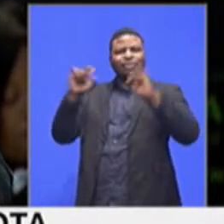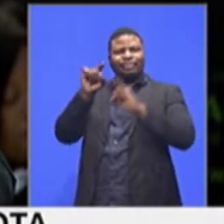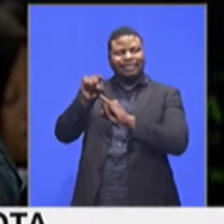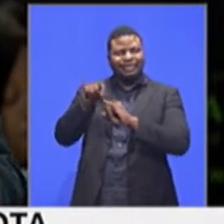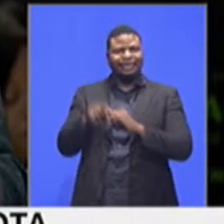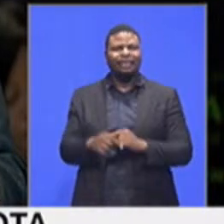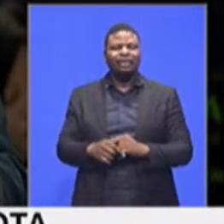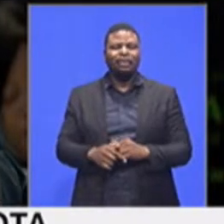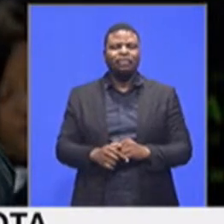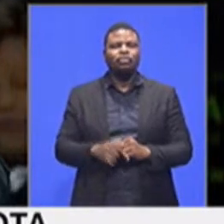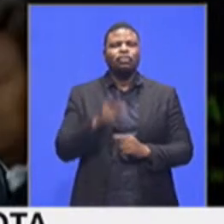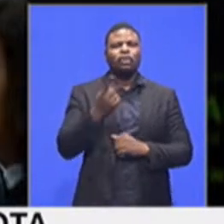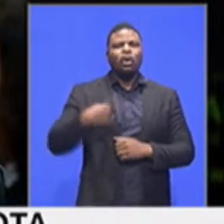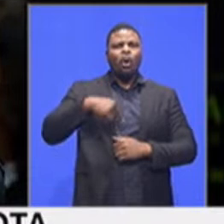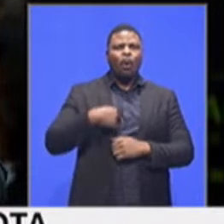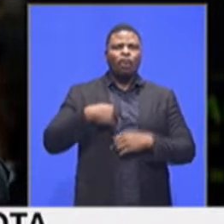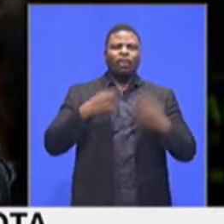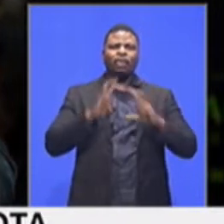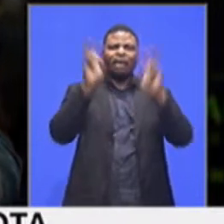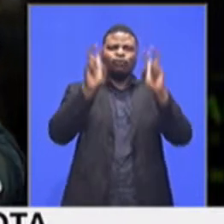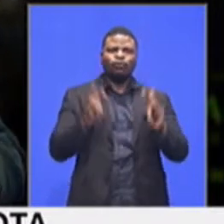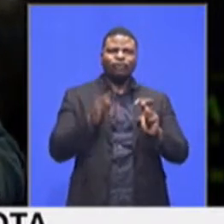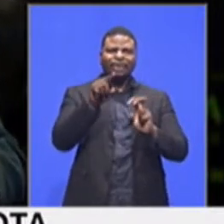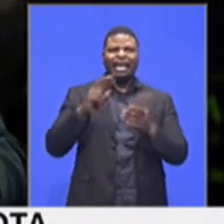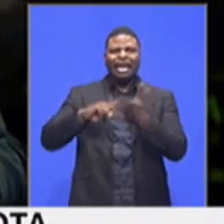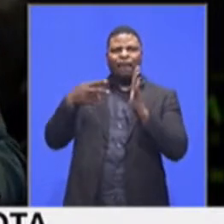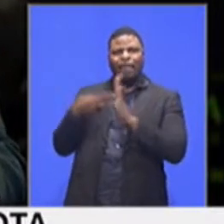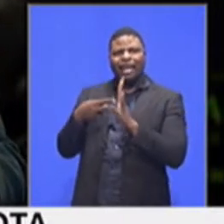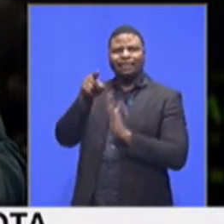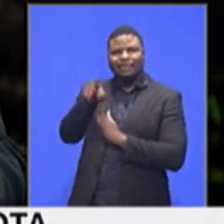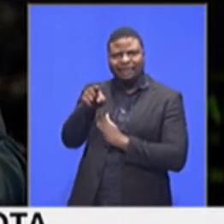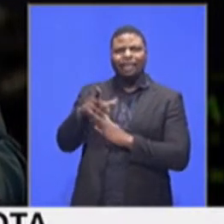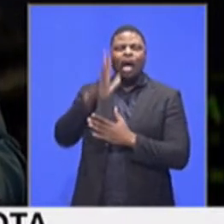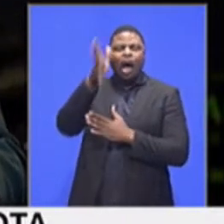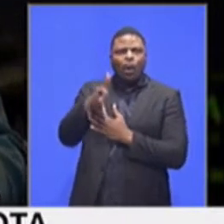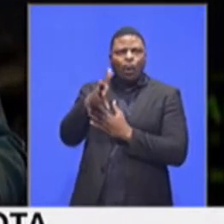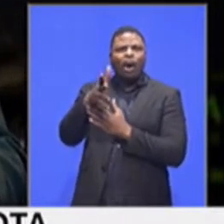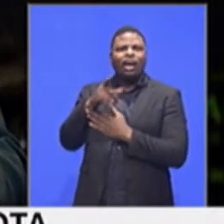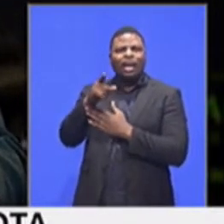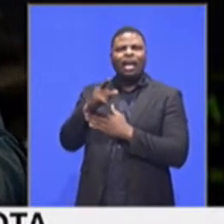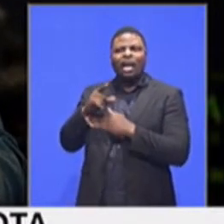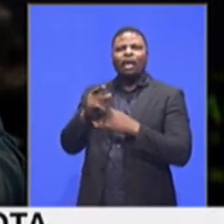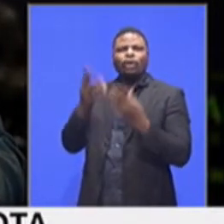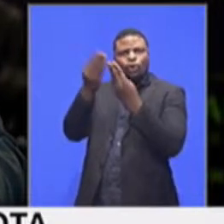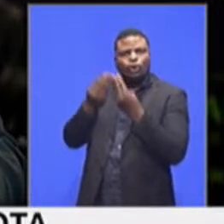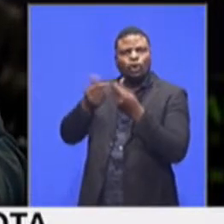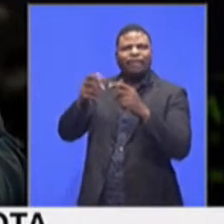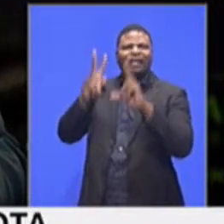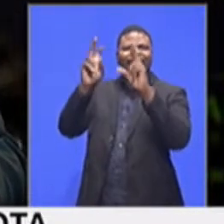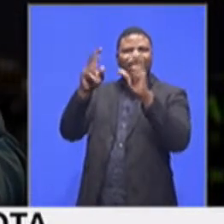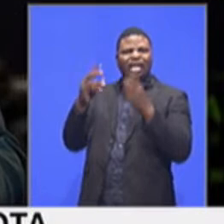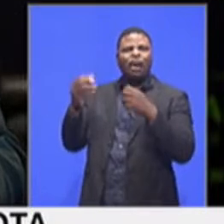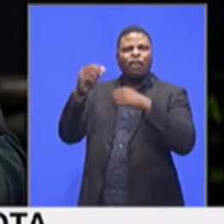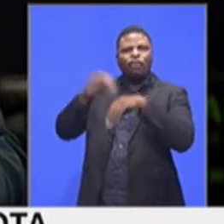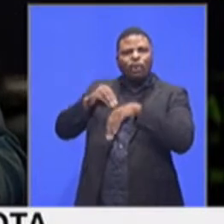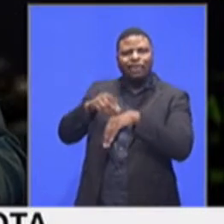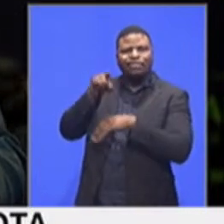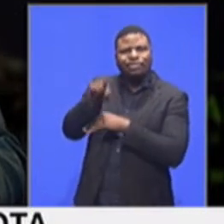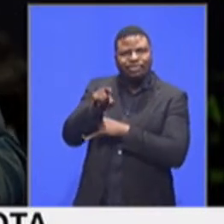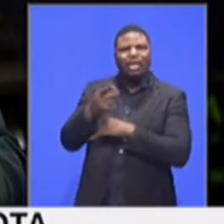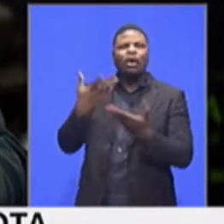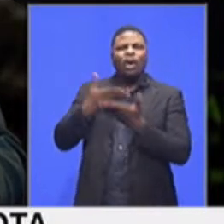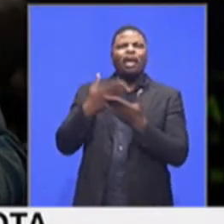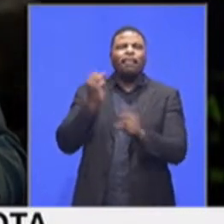Just Energy Transition Plan addresses these urgent climate changes. It aims to significantly lower emission of